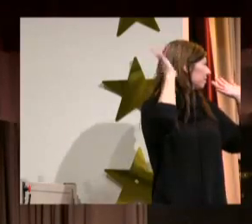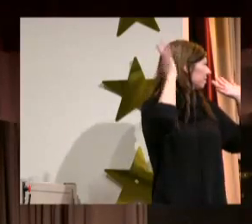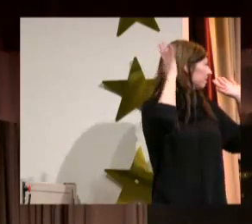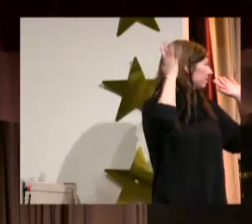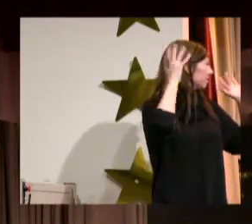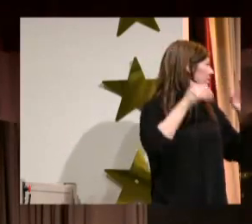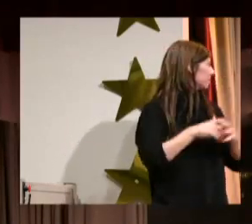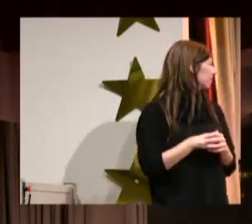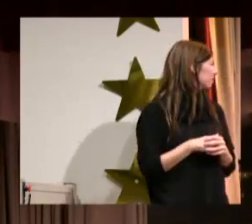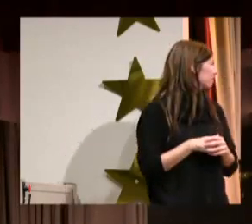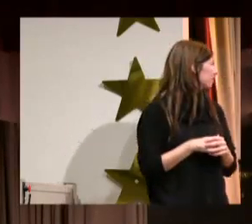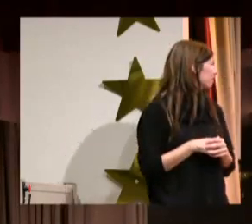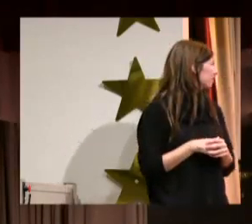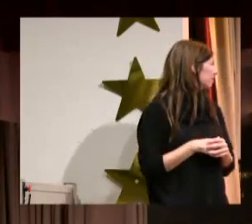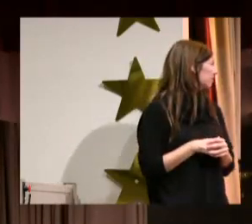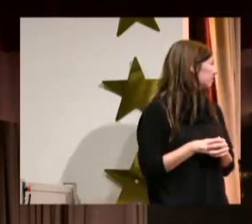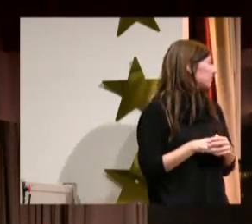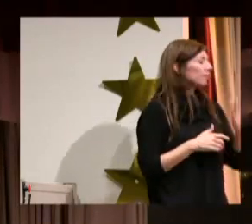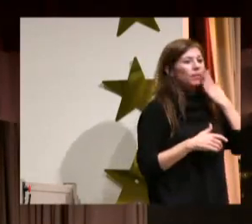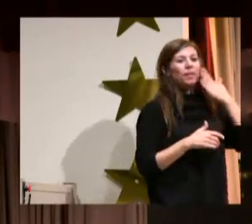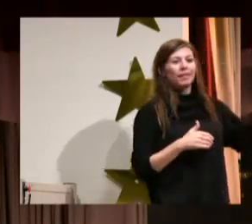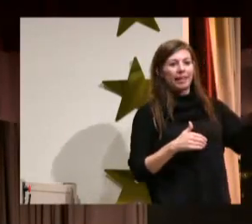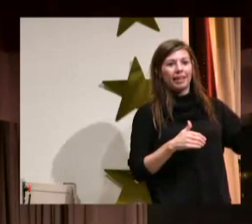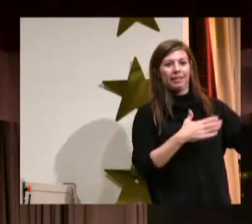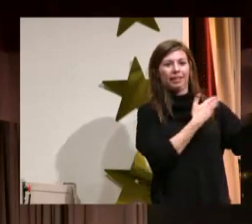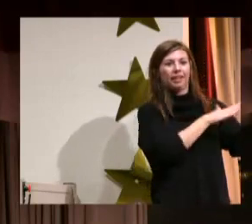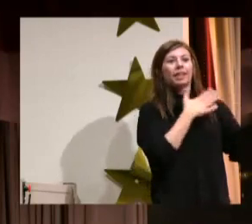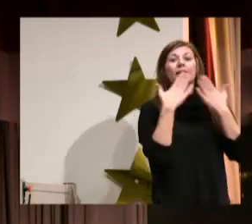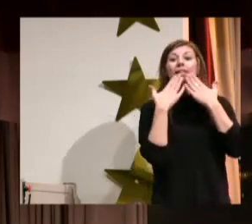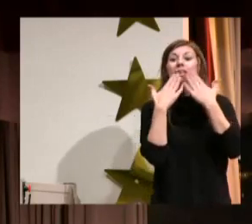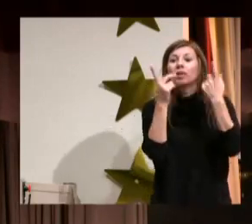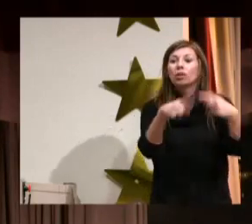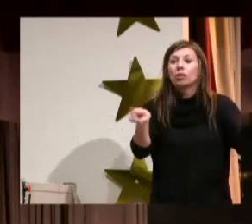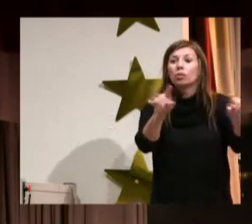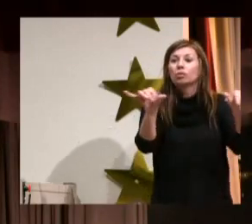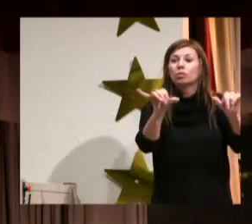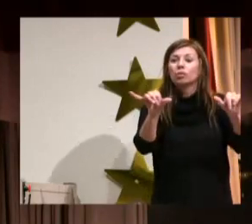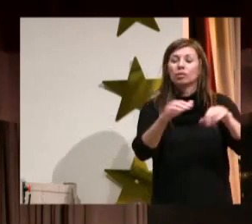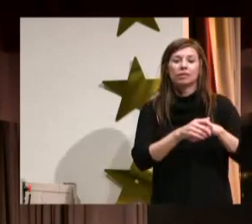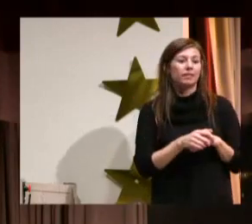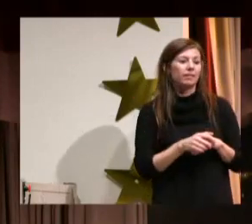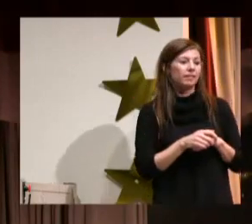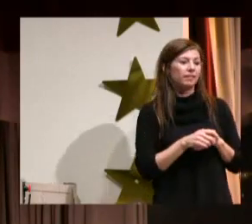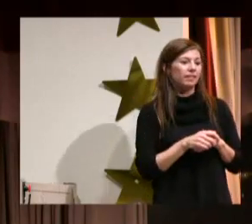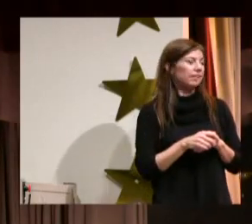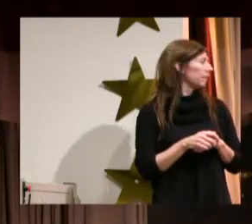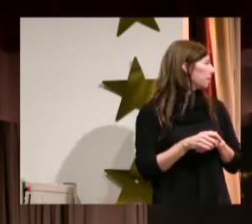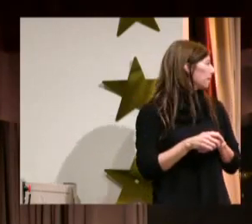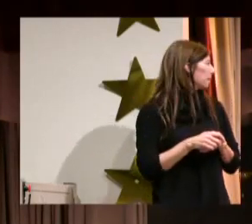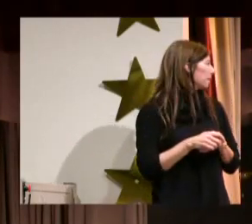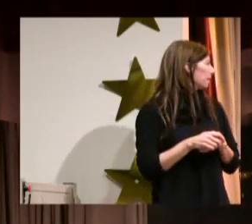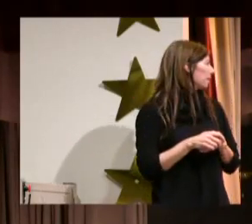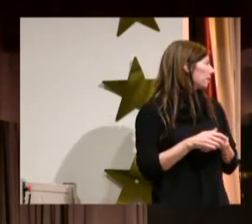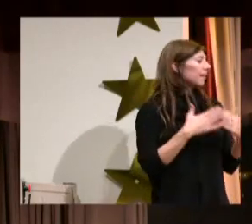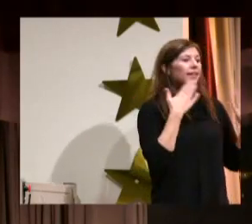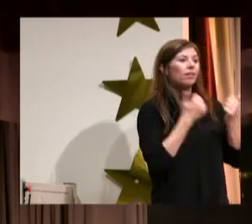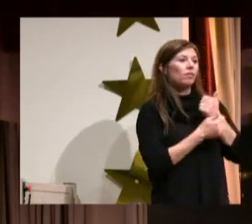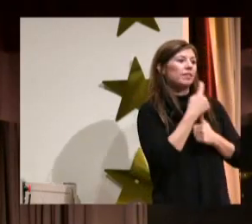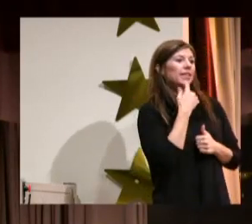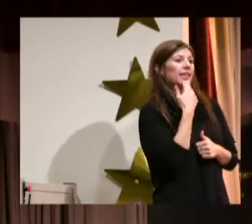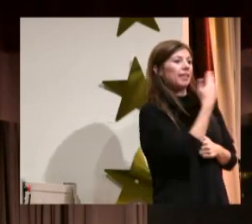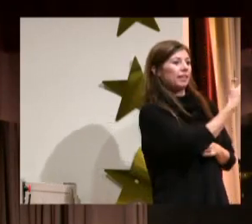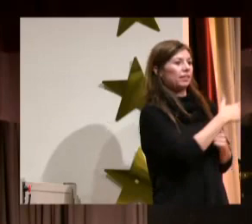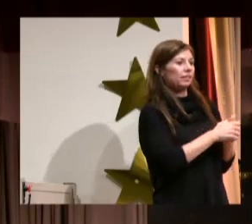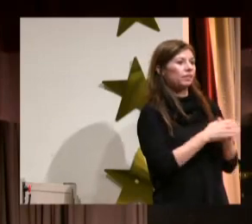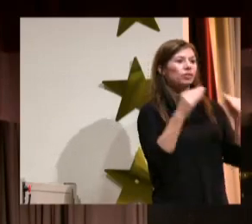Novak! So I just want to thank her, and I think everybody else on behalf also wants to say thank you so much